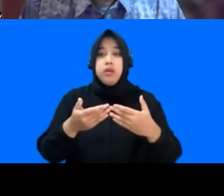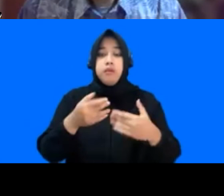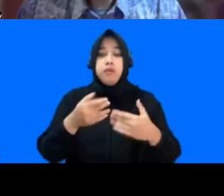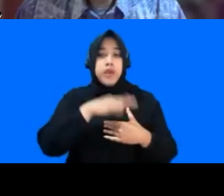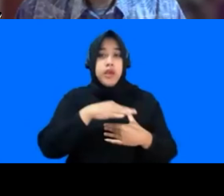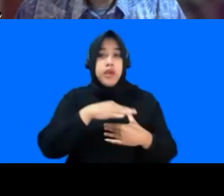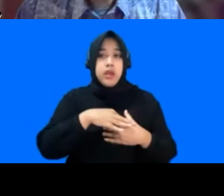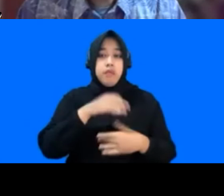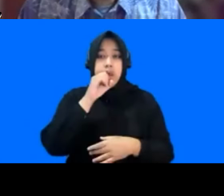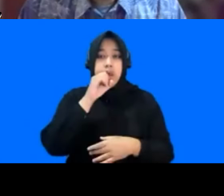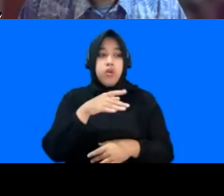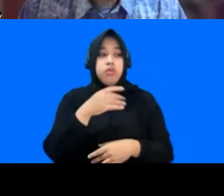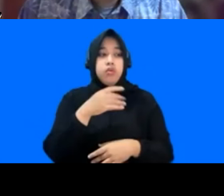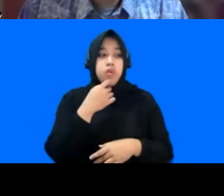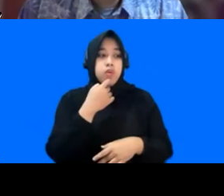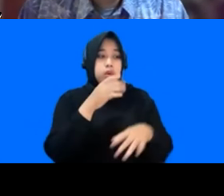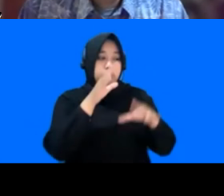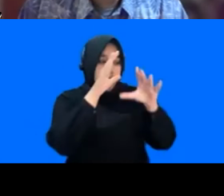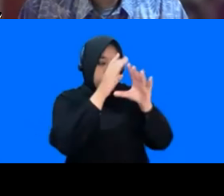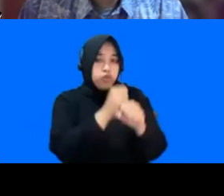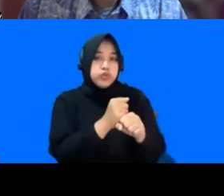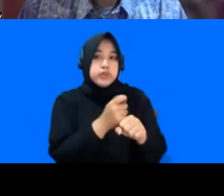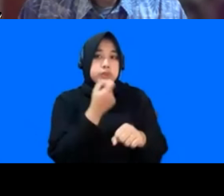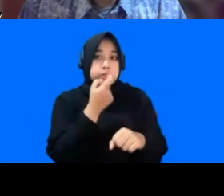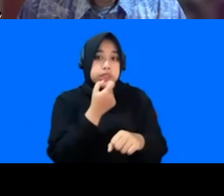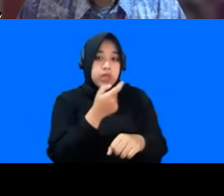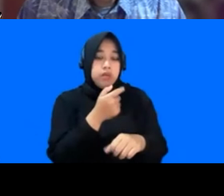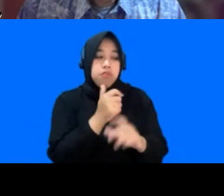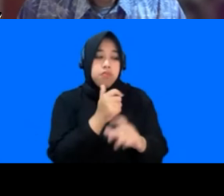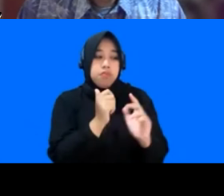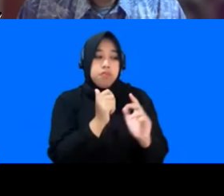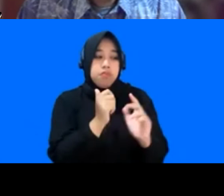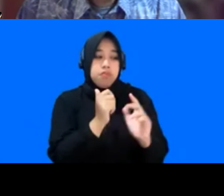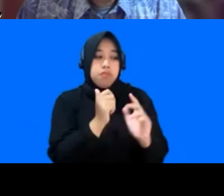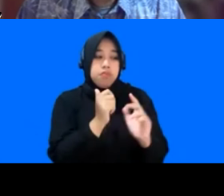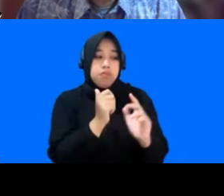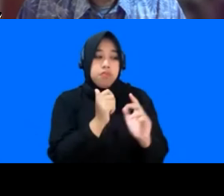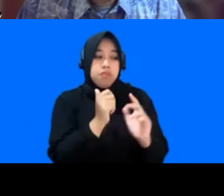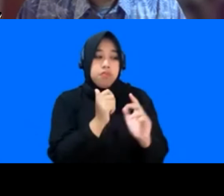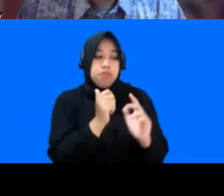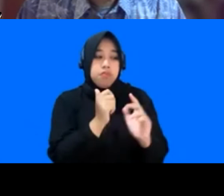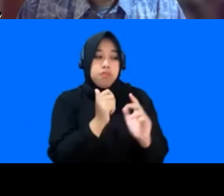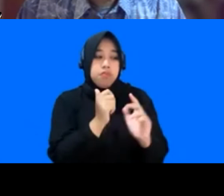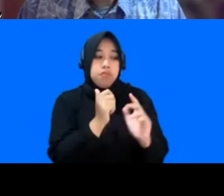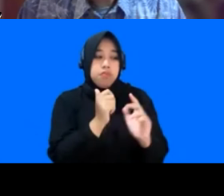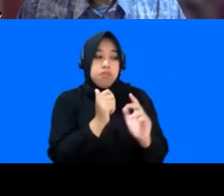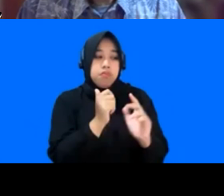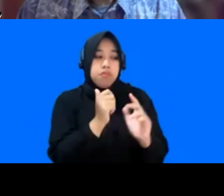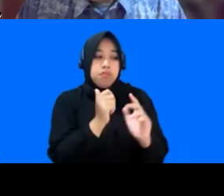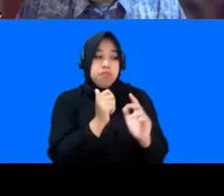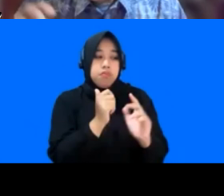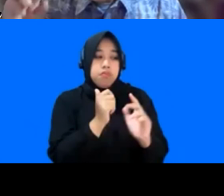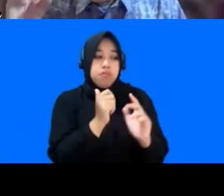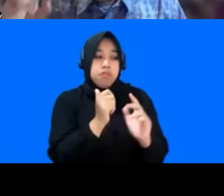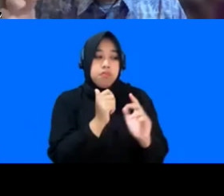good messages and good initiatives. And our hope is that these public officials, you know,